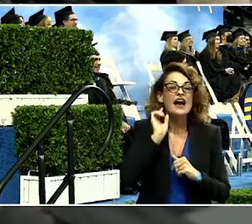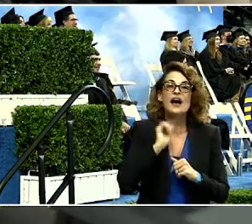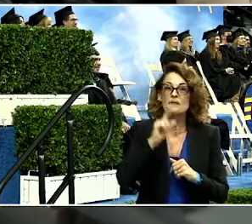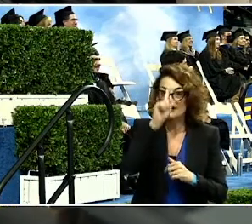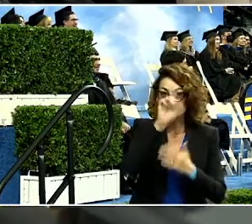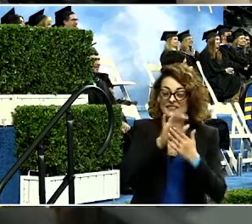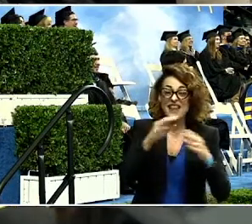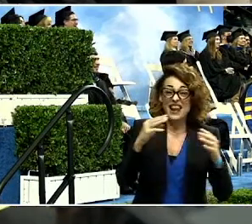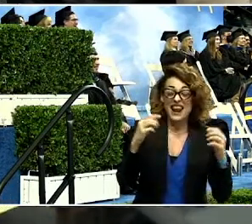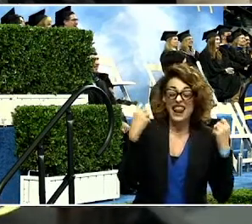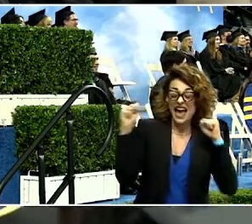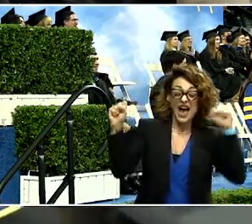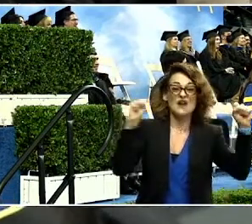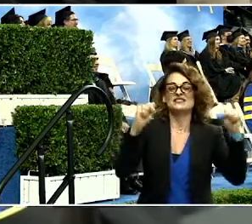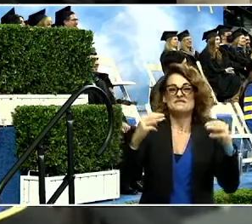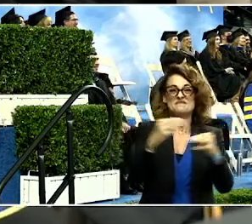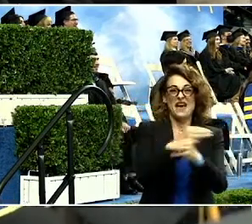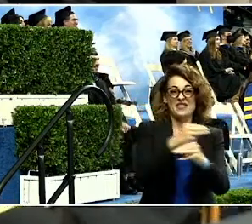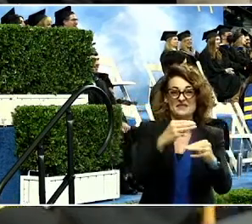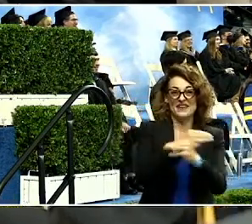mathematics.